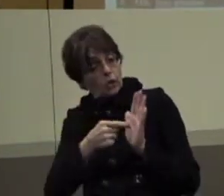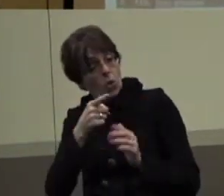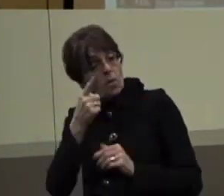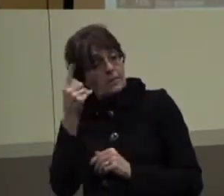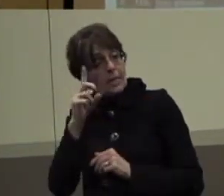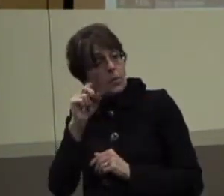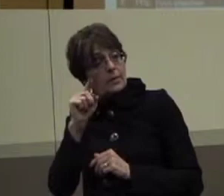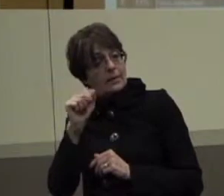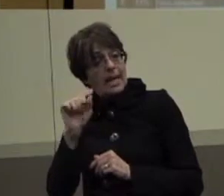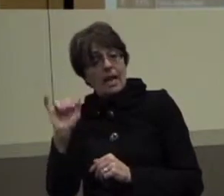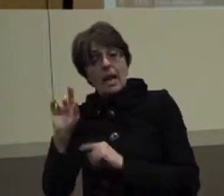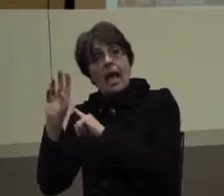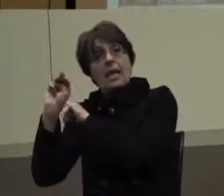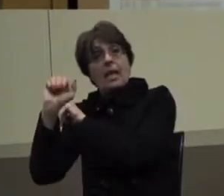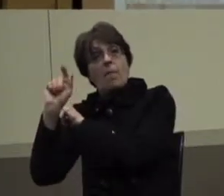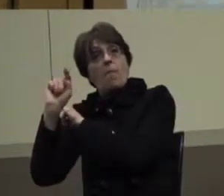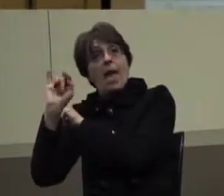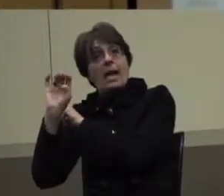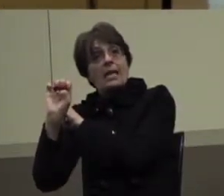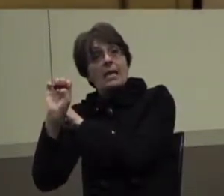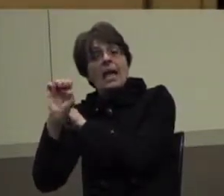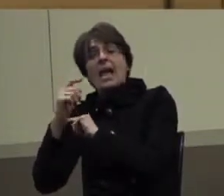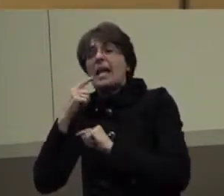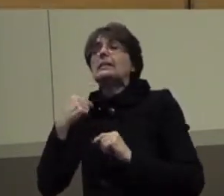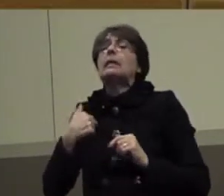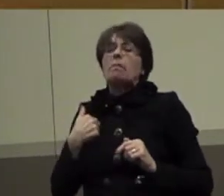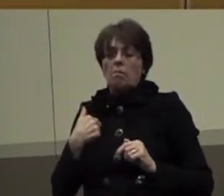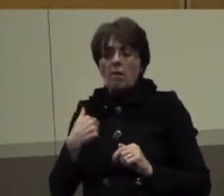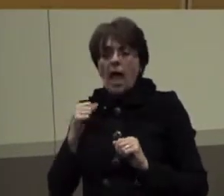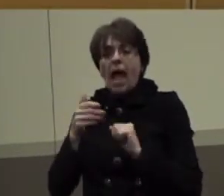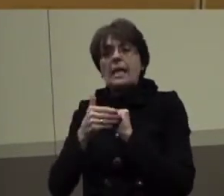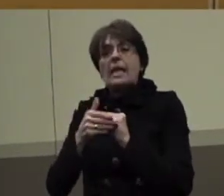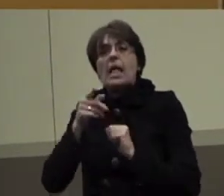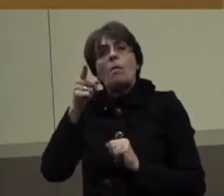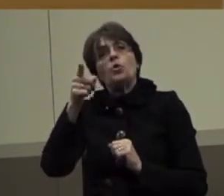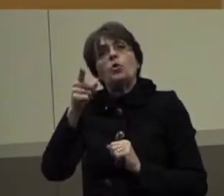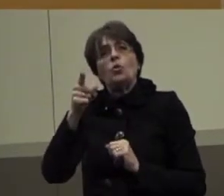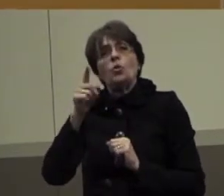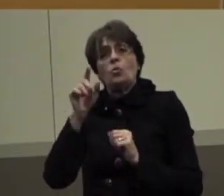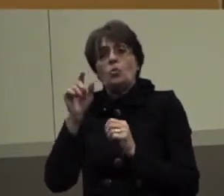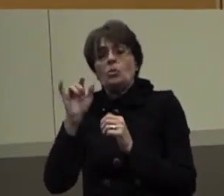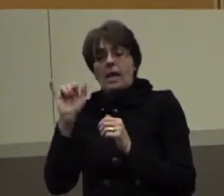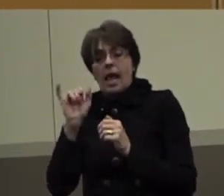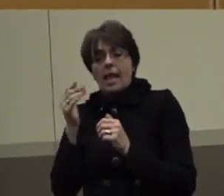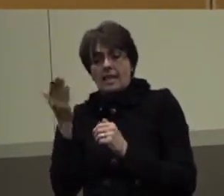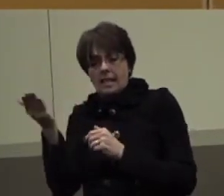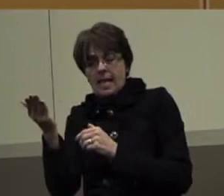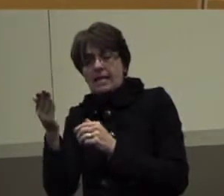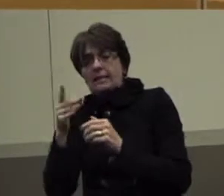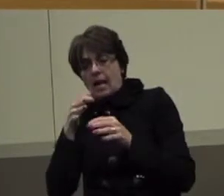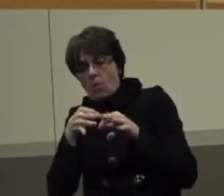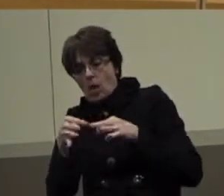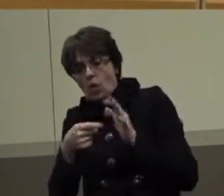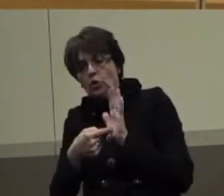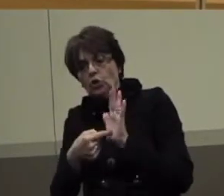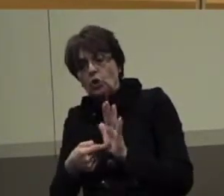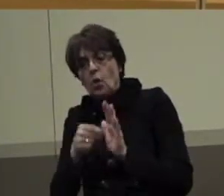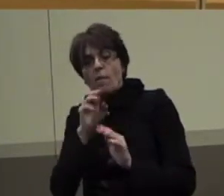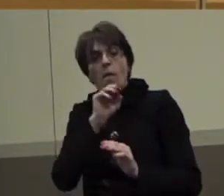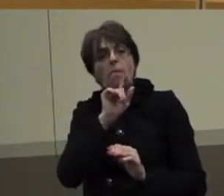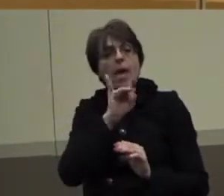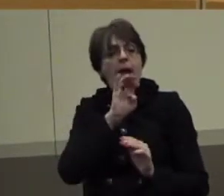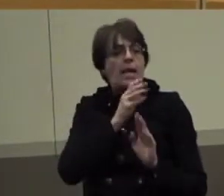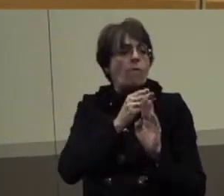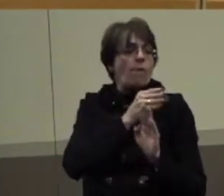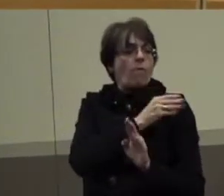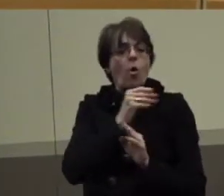like Maddie's, and I say, I'm going to be able to help you like this. And I show them Maddie's before data and